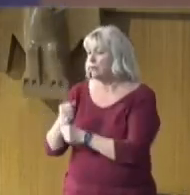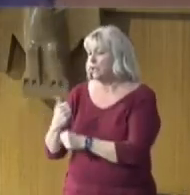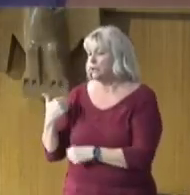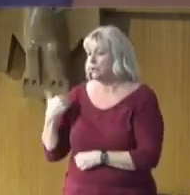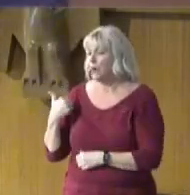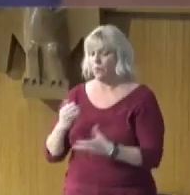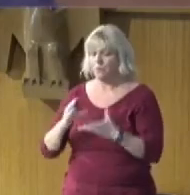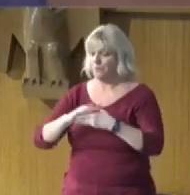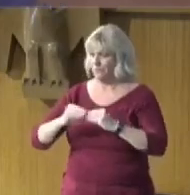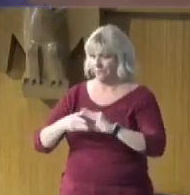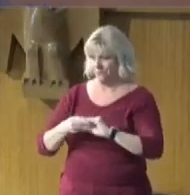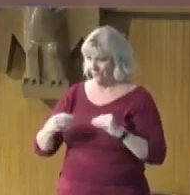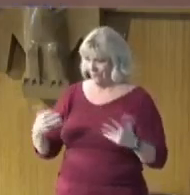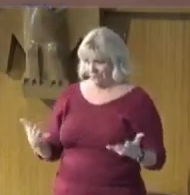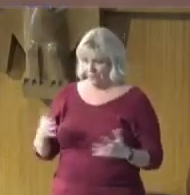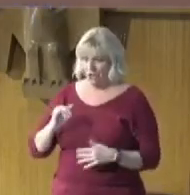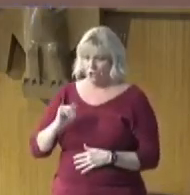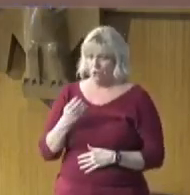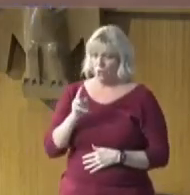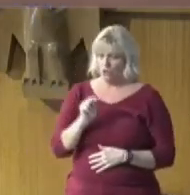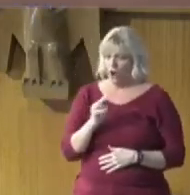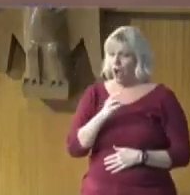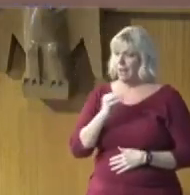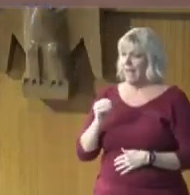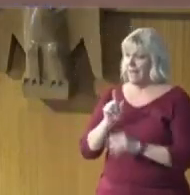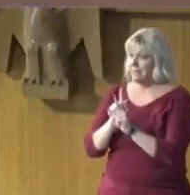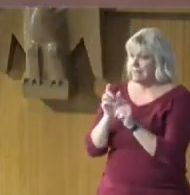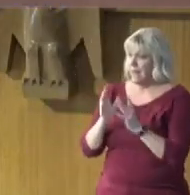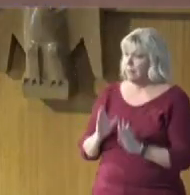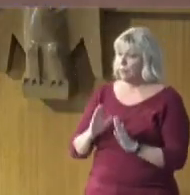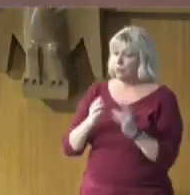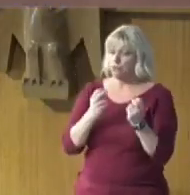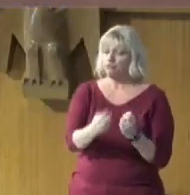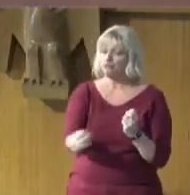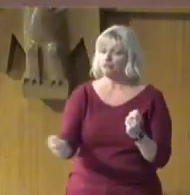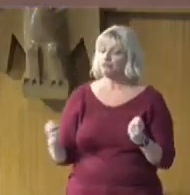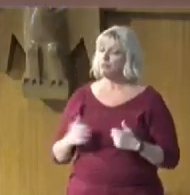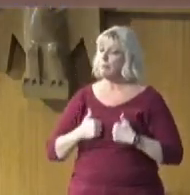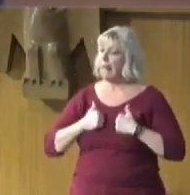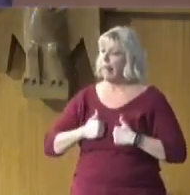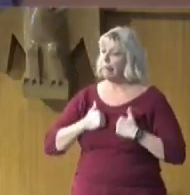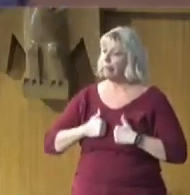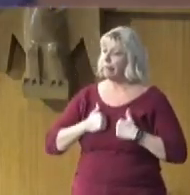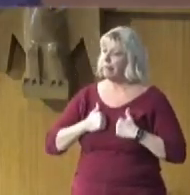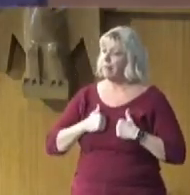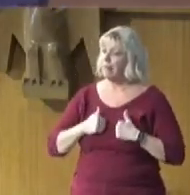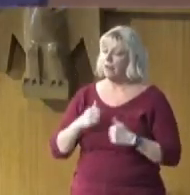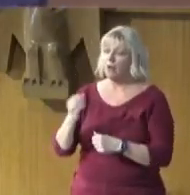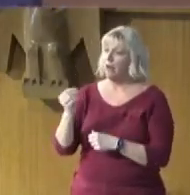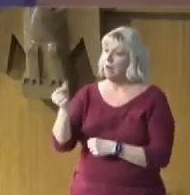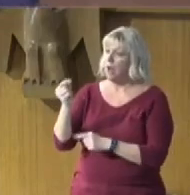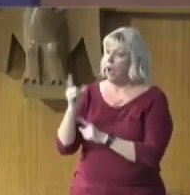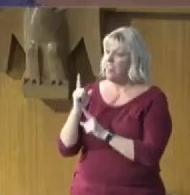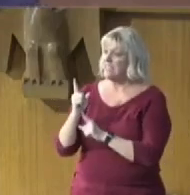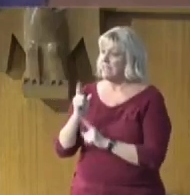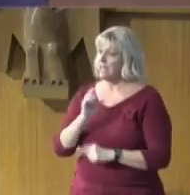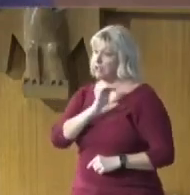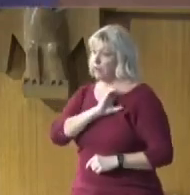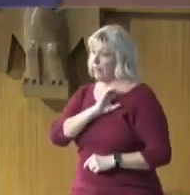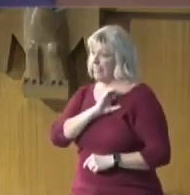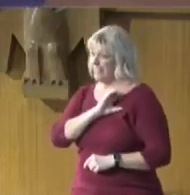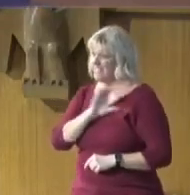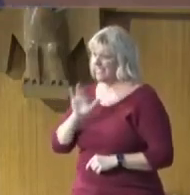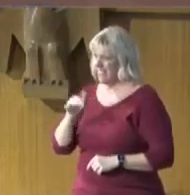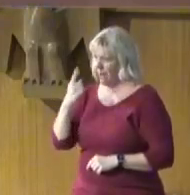unfolds. John and his disciples are enjoying a bath when all of a sudden, Cerinthus, you know, the leader